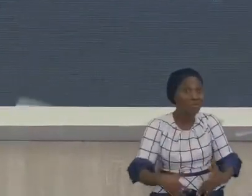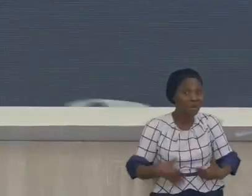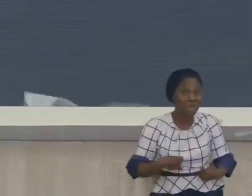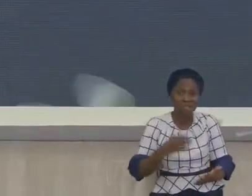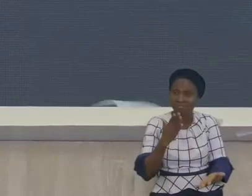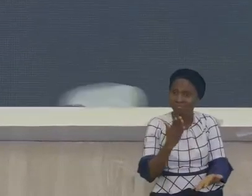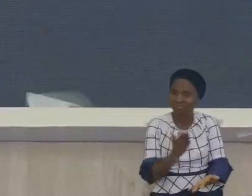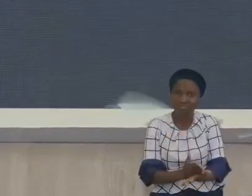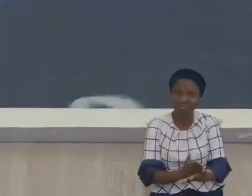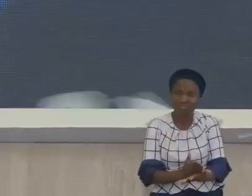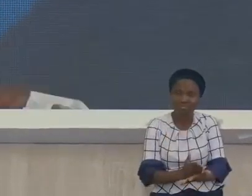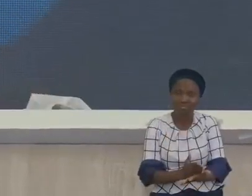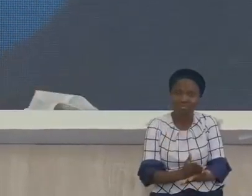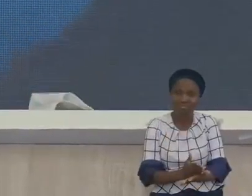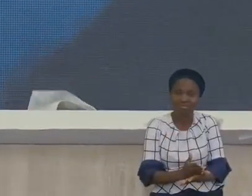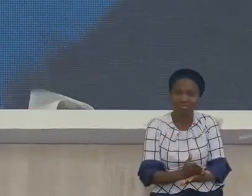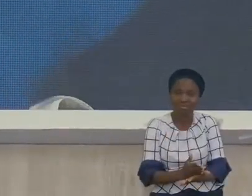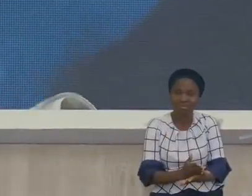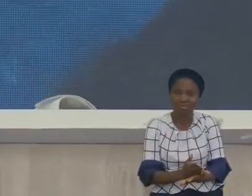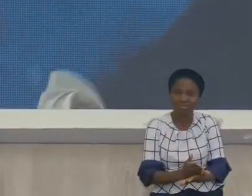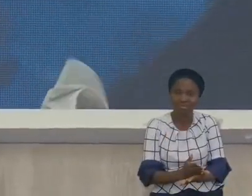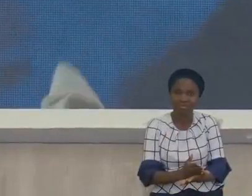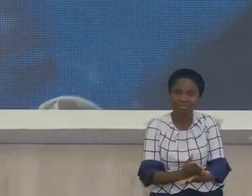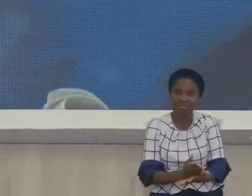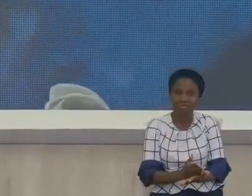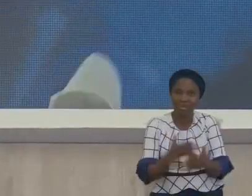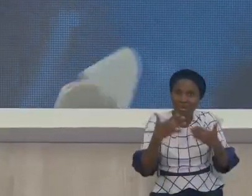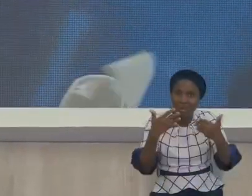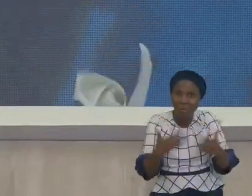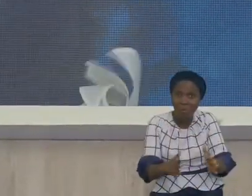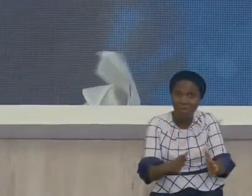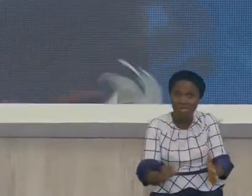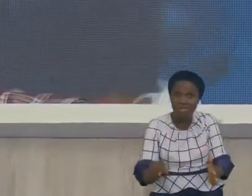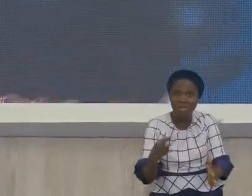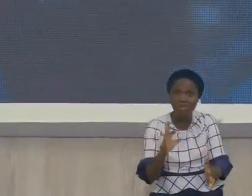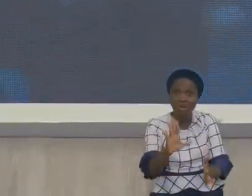Wasting of your destiny over.